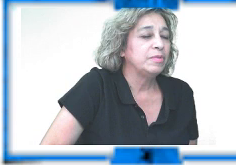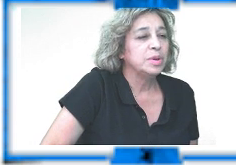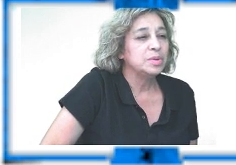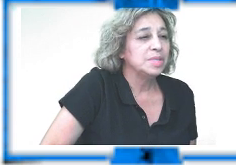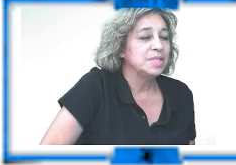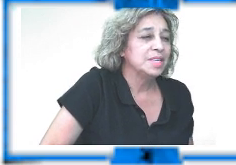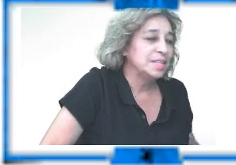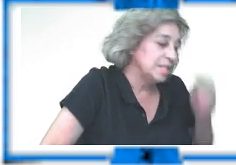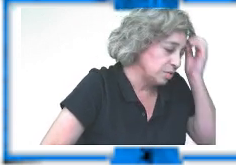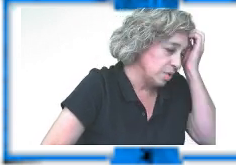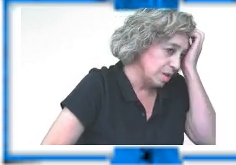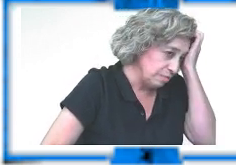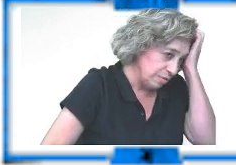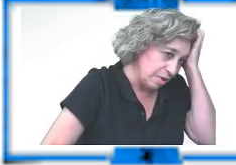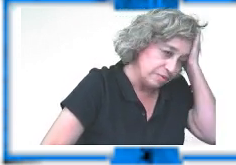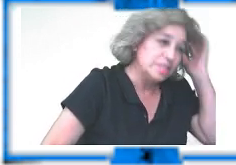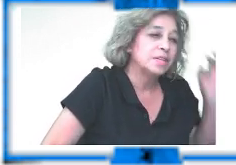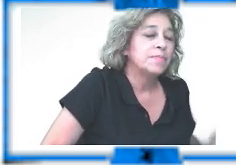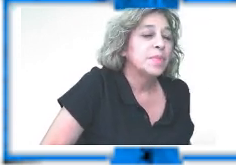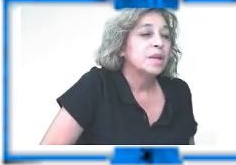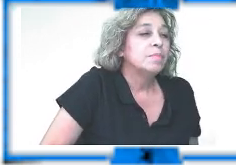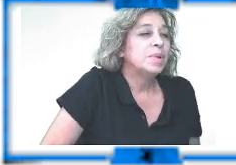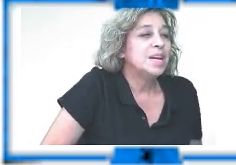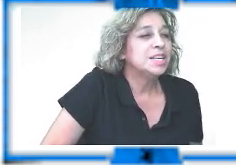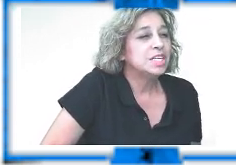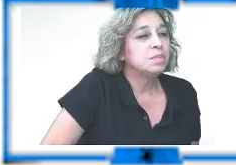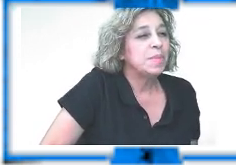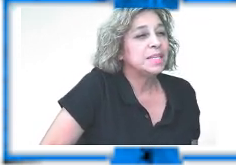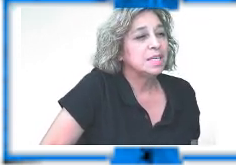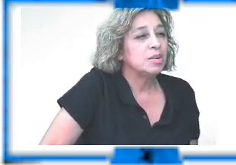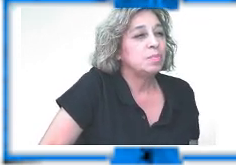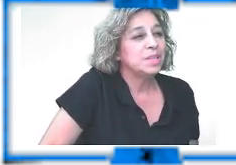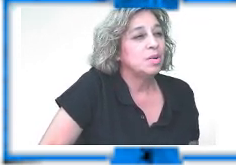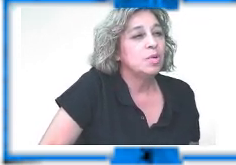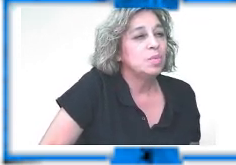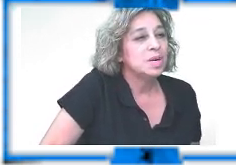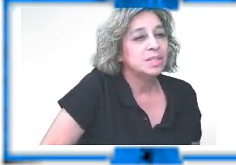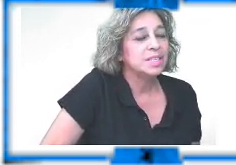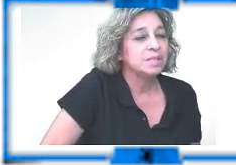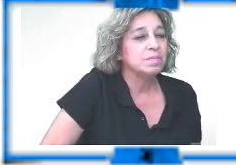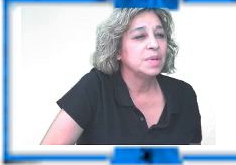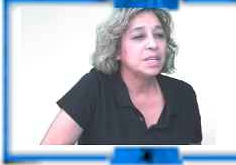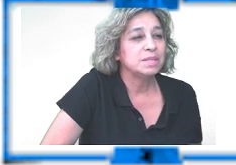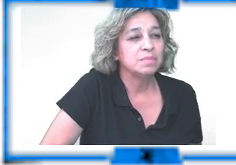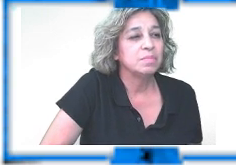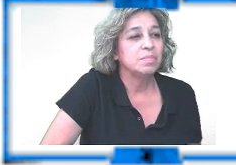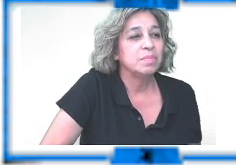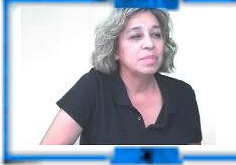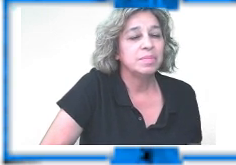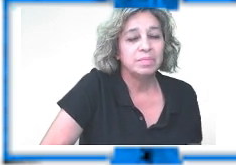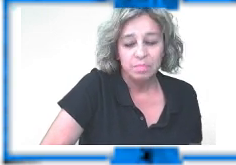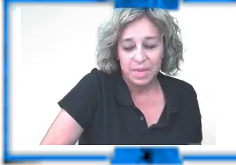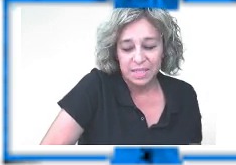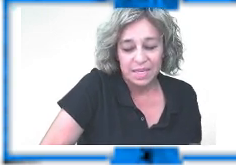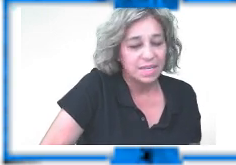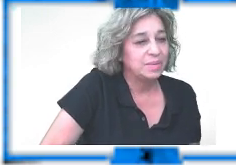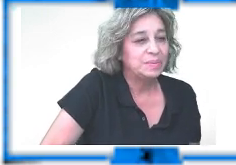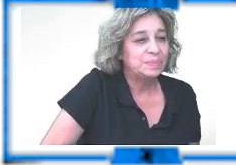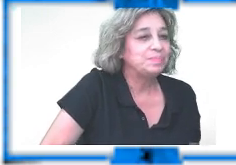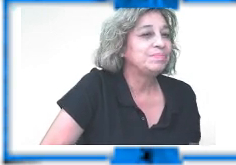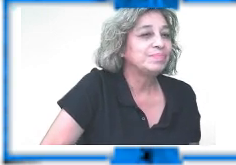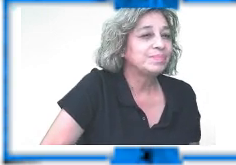it for votes and because he's running for office, but not just Mexico, but the whole world is